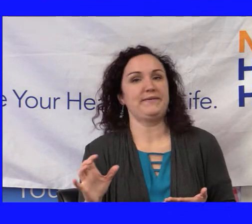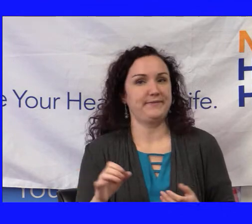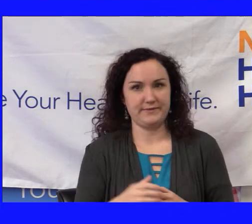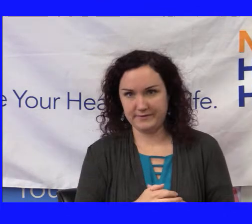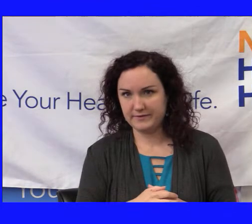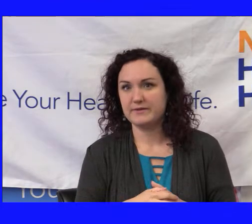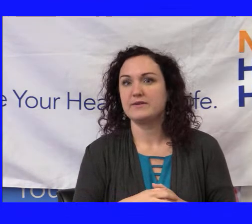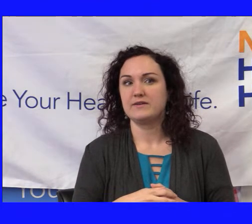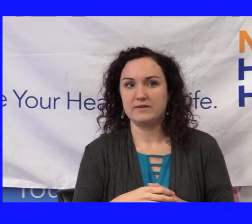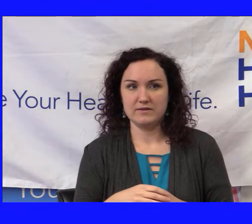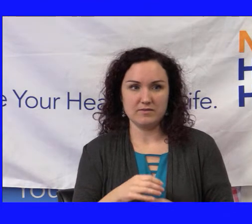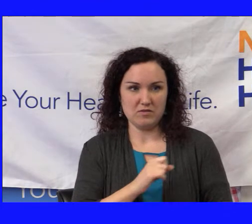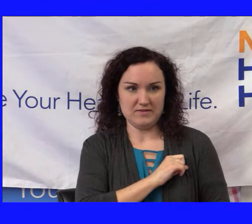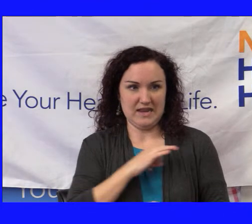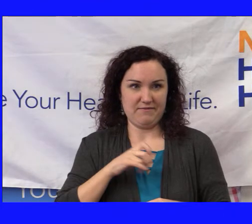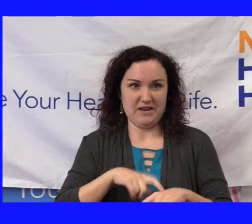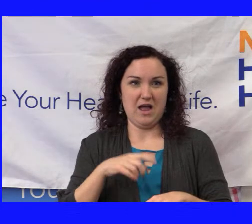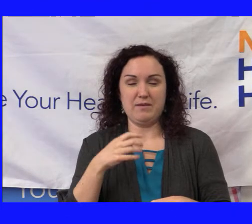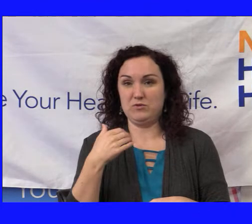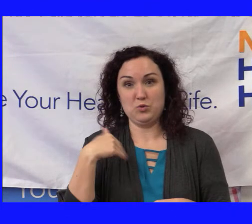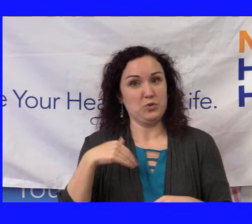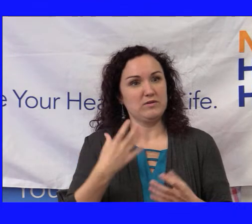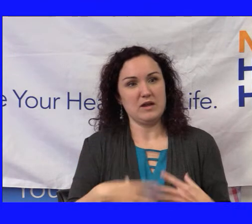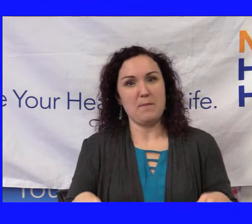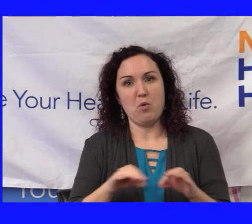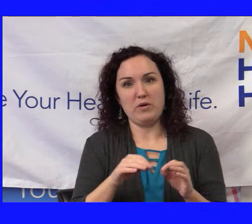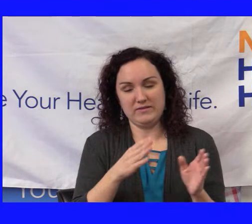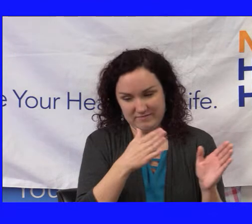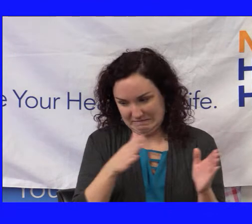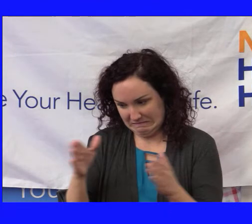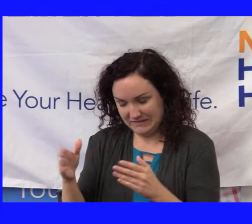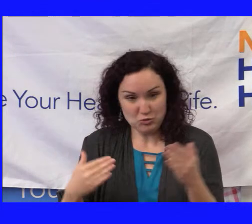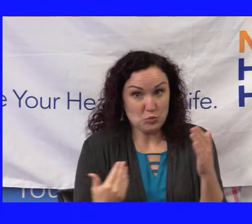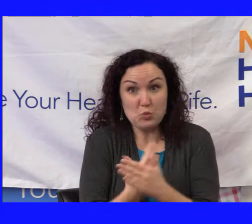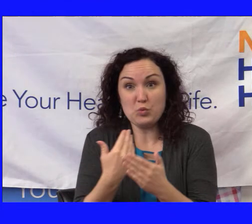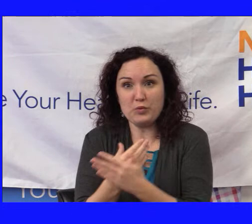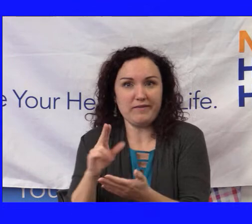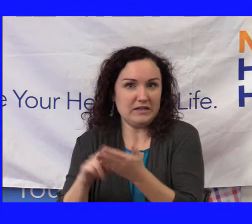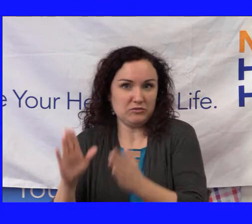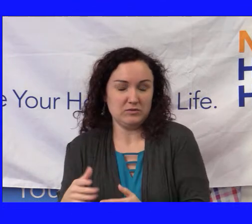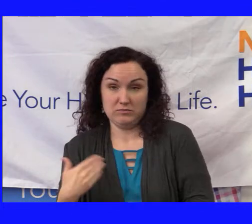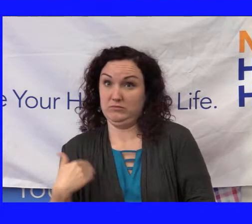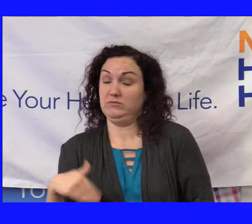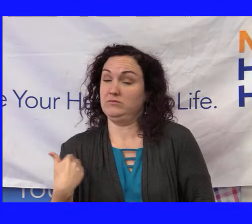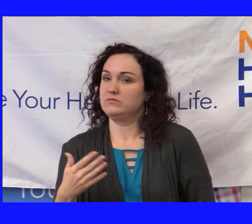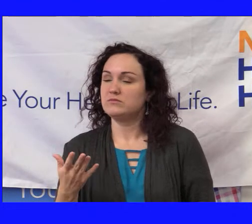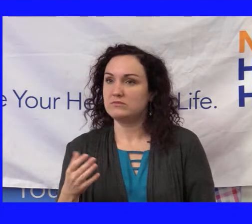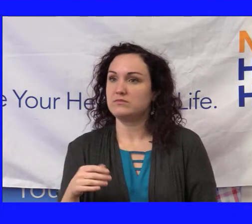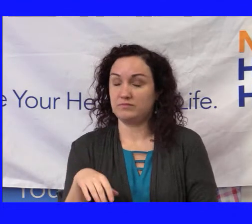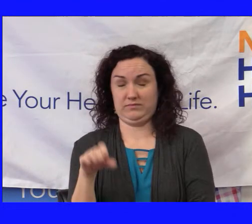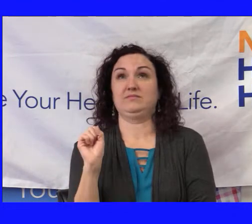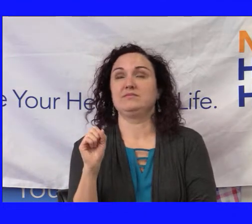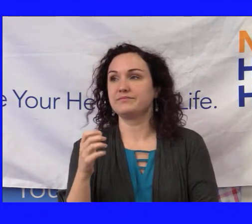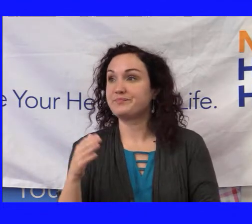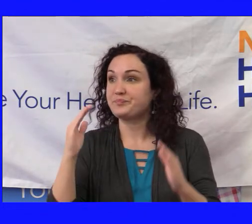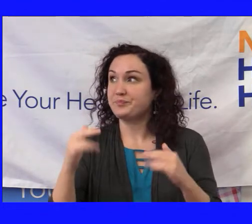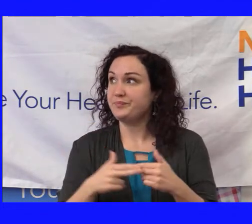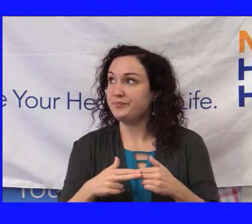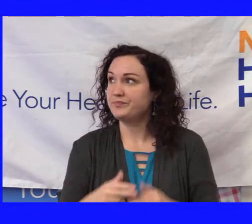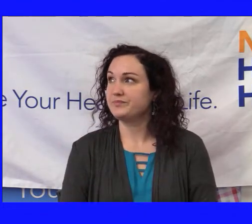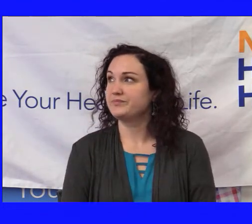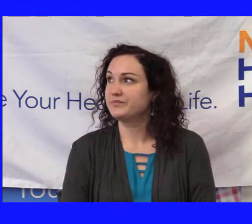and clinical, loss of efficiency due to radiologists, technicians, and staff. Thank you. Next slide,